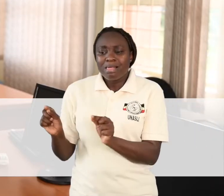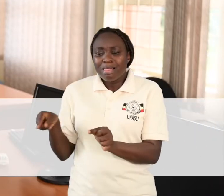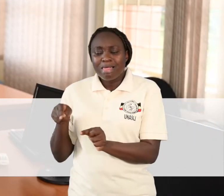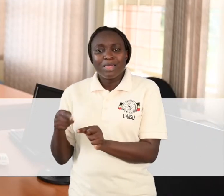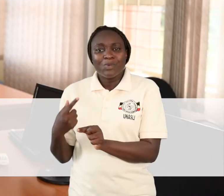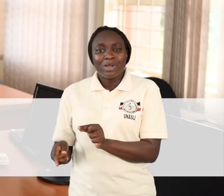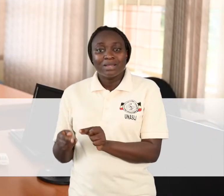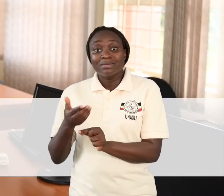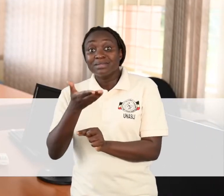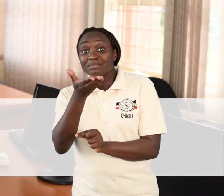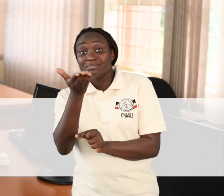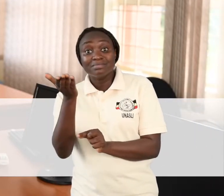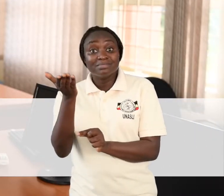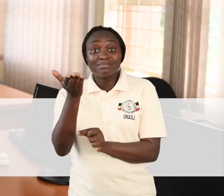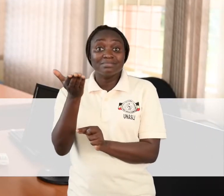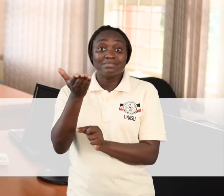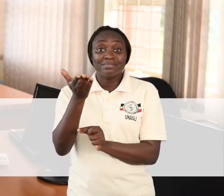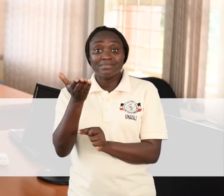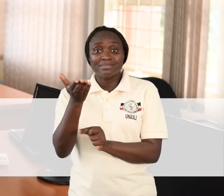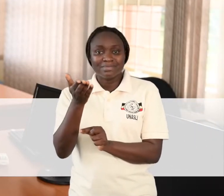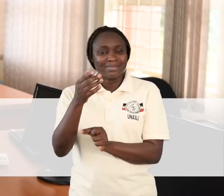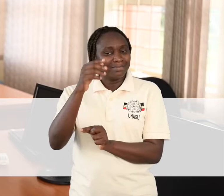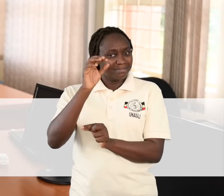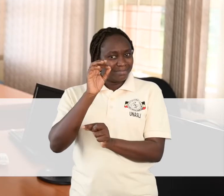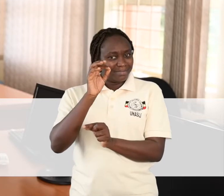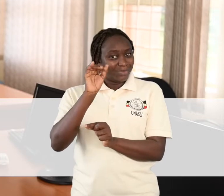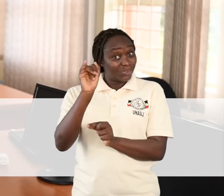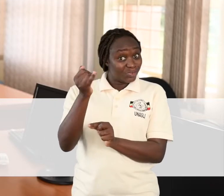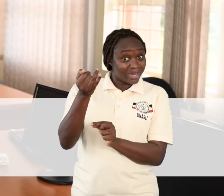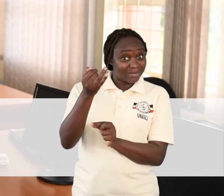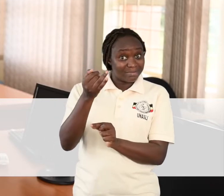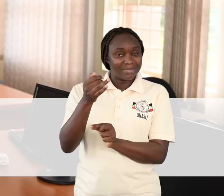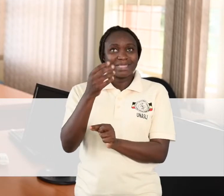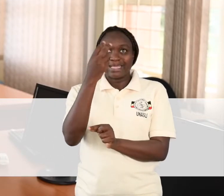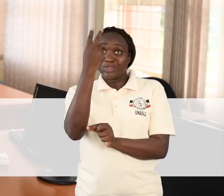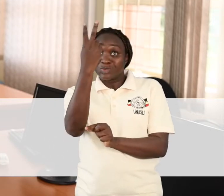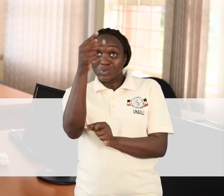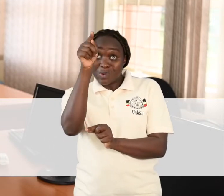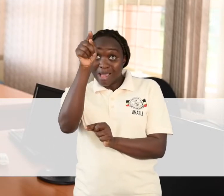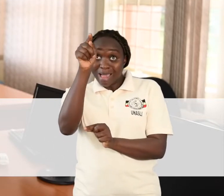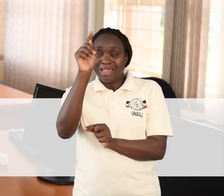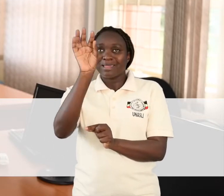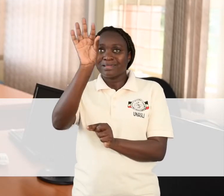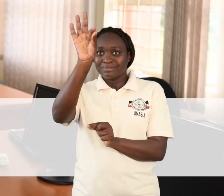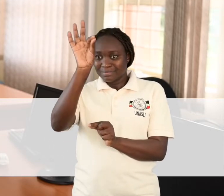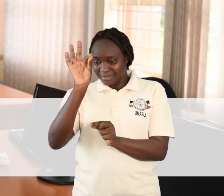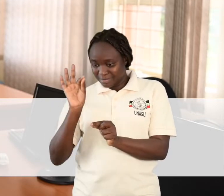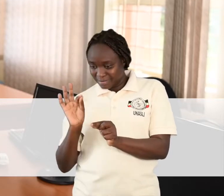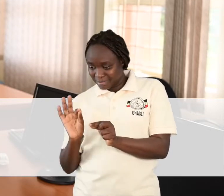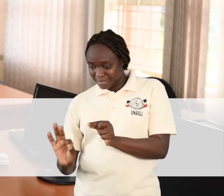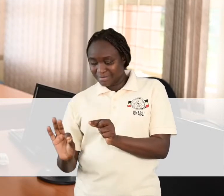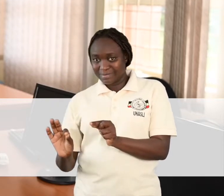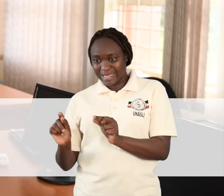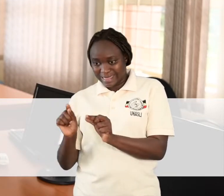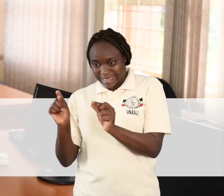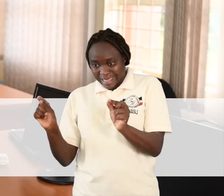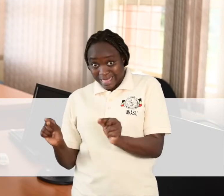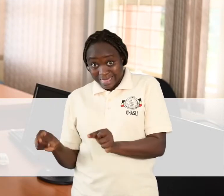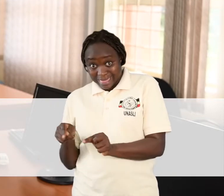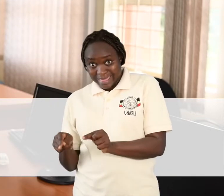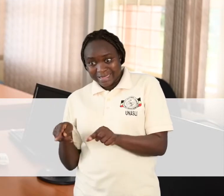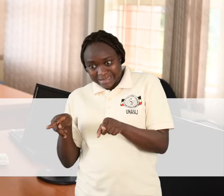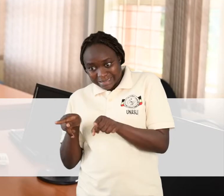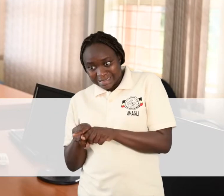True, that's correct. That set having 2 is also a subset of